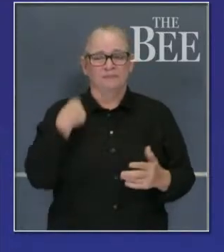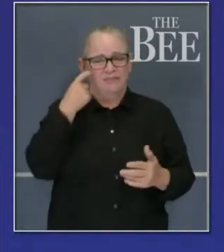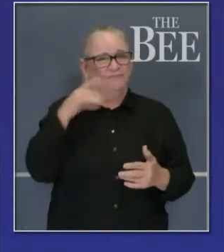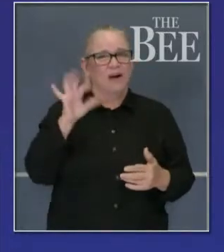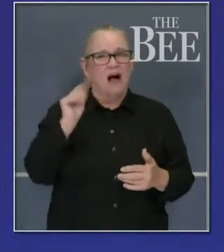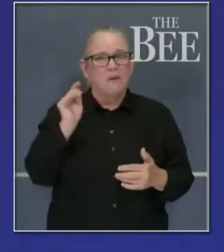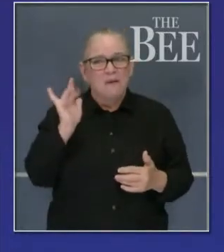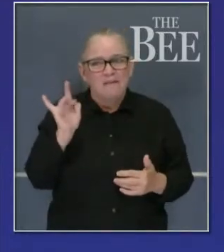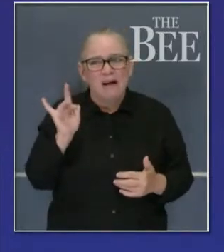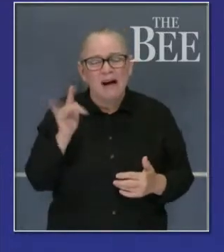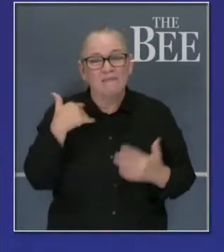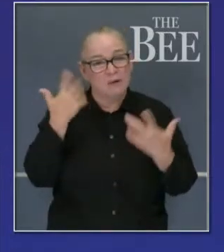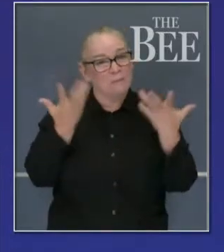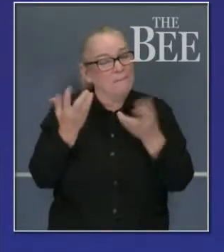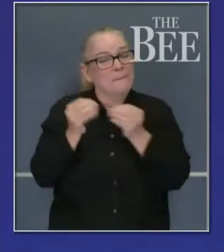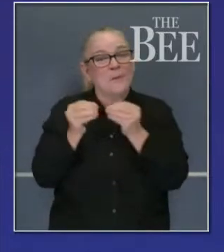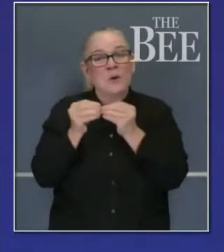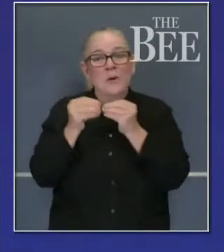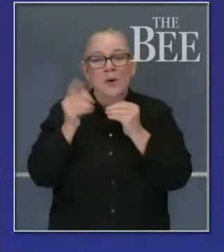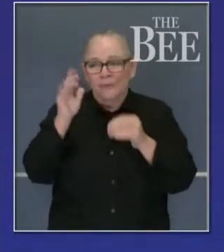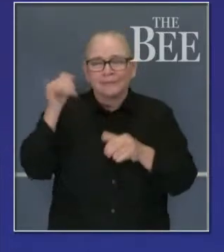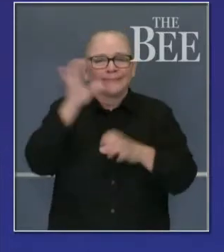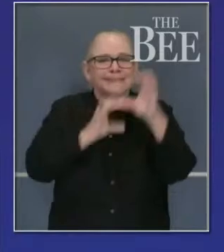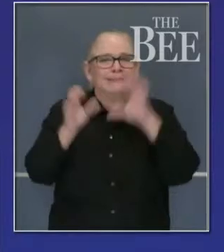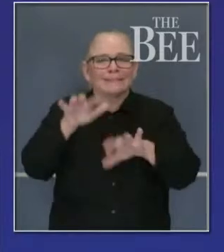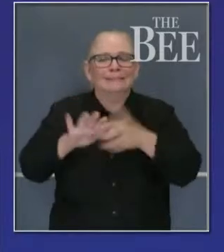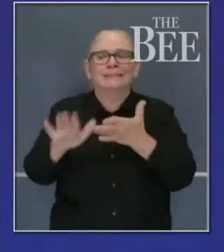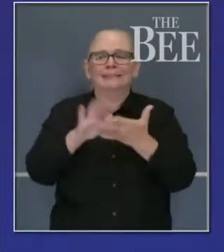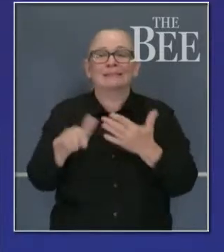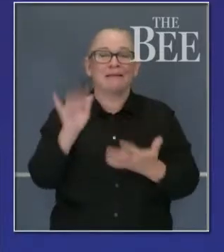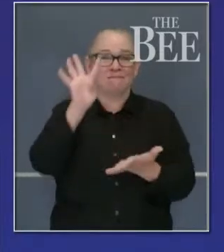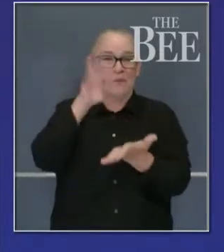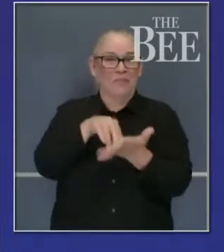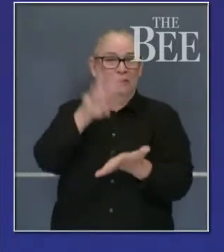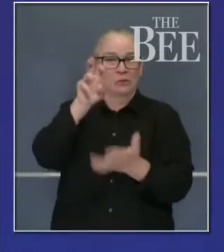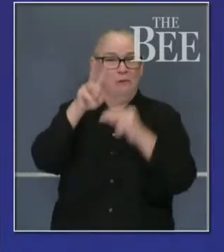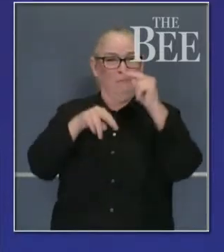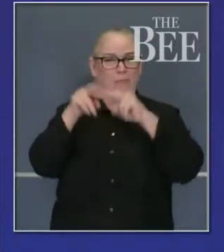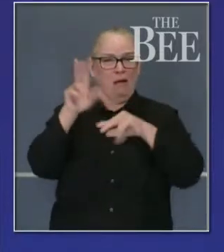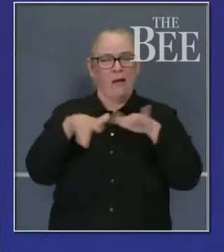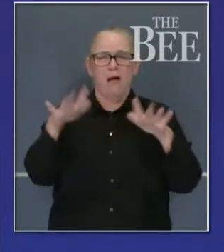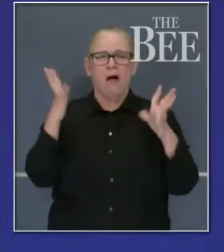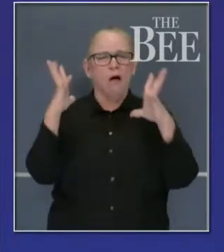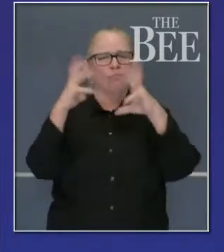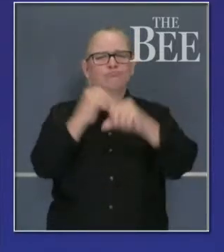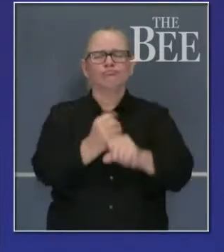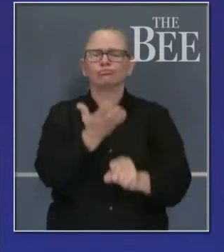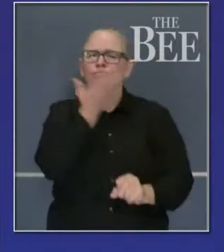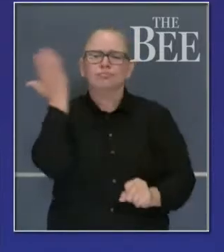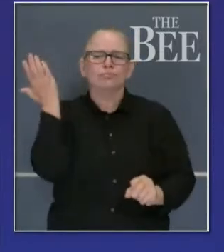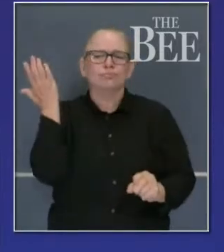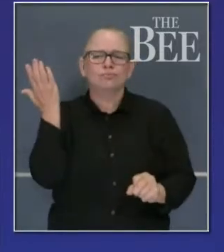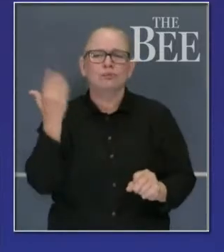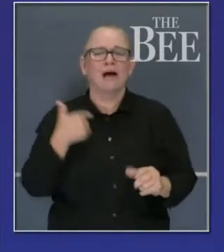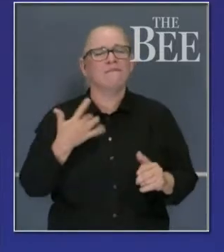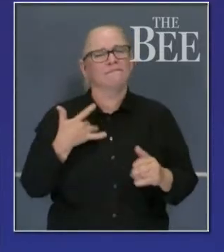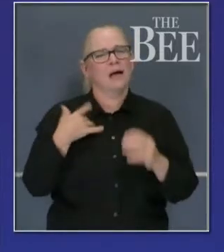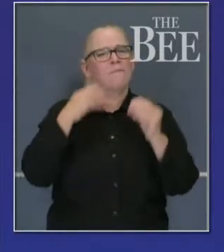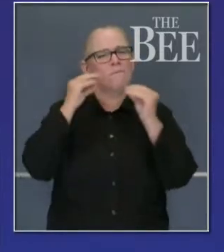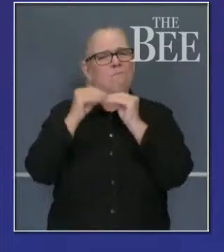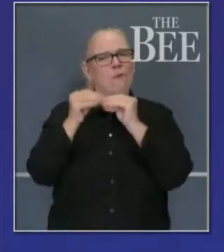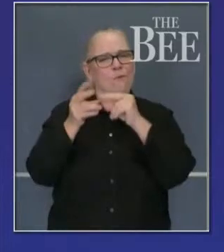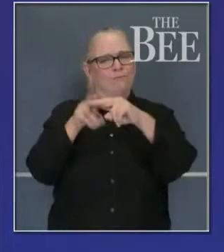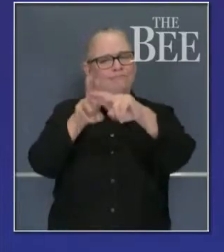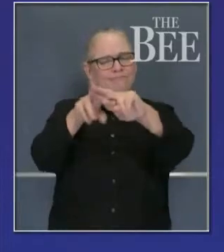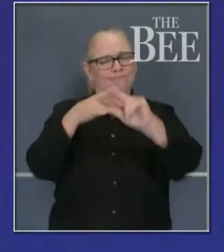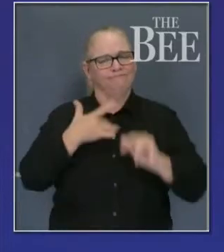we repopulate areas, 4,200, and that's why we say plus, because we anticipate this number to grow, but